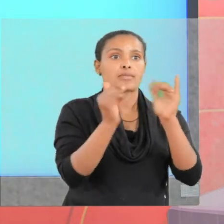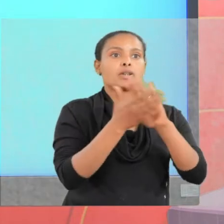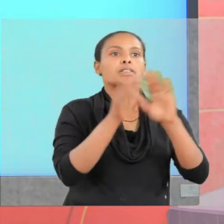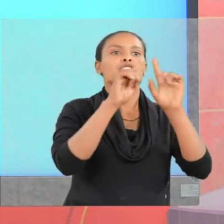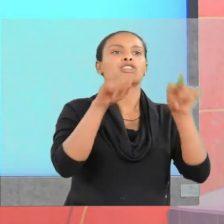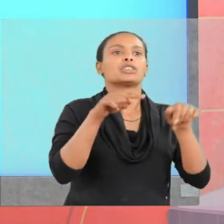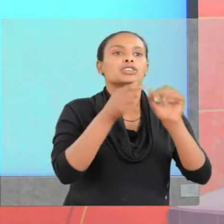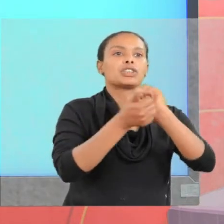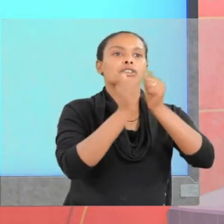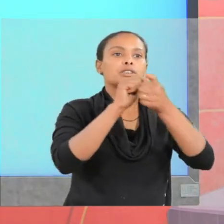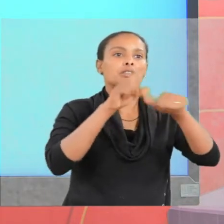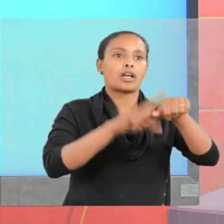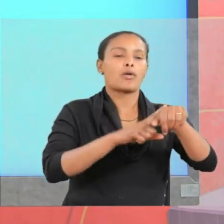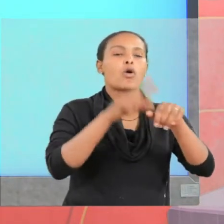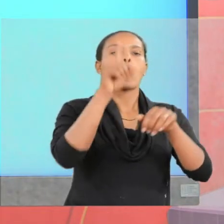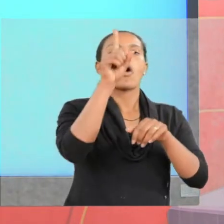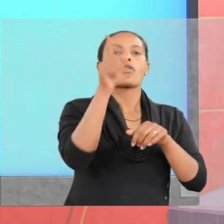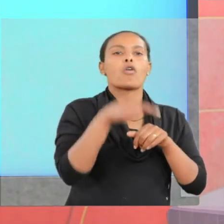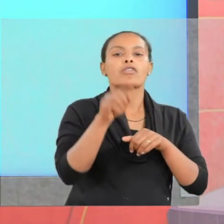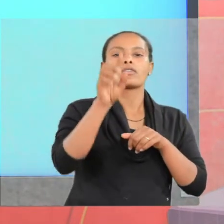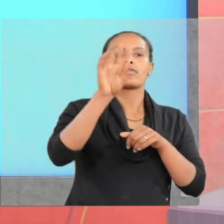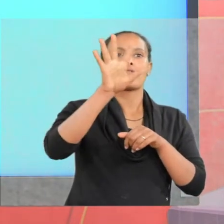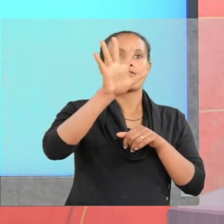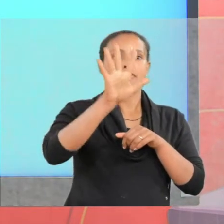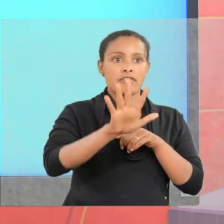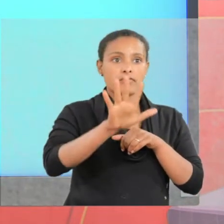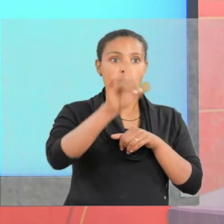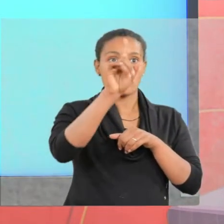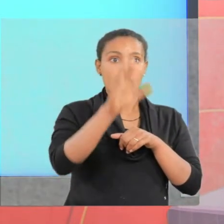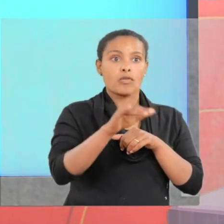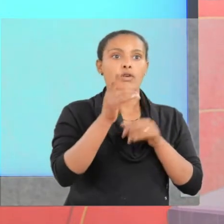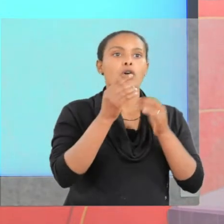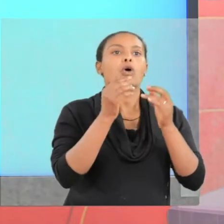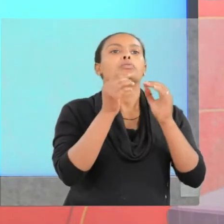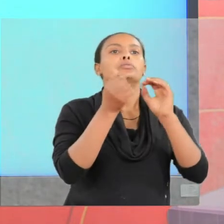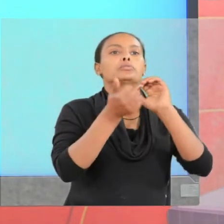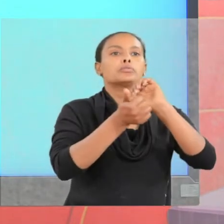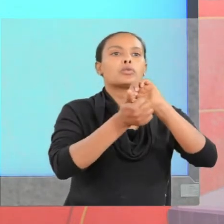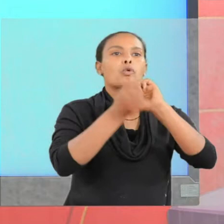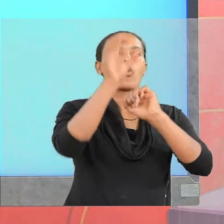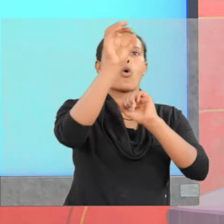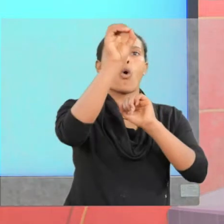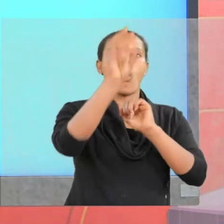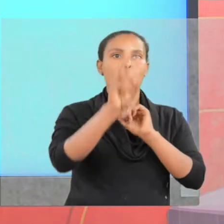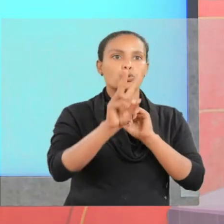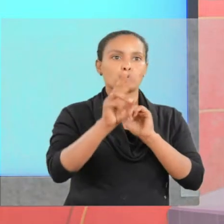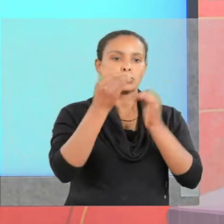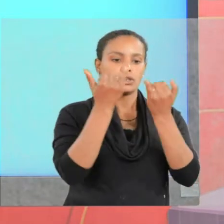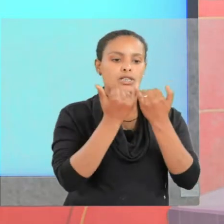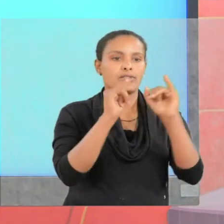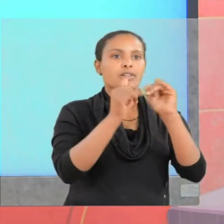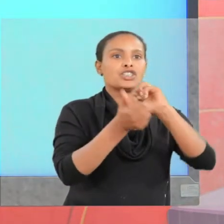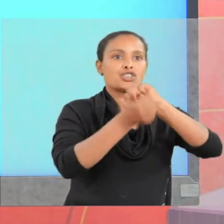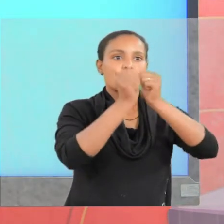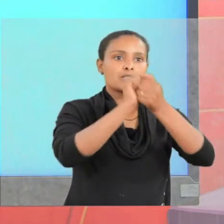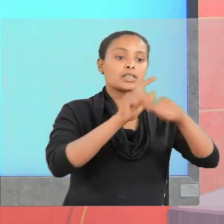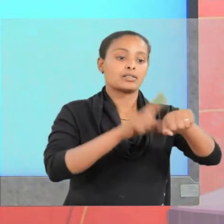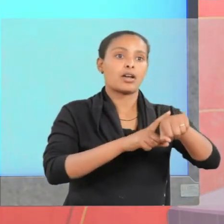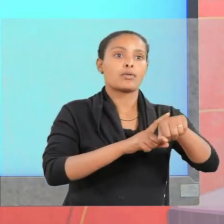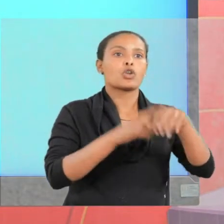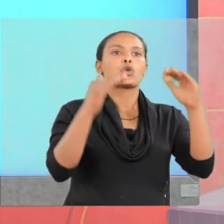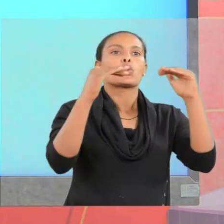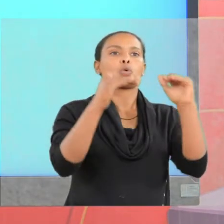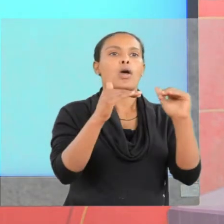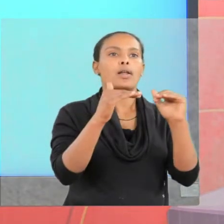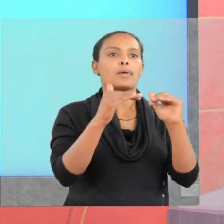equal minus 1 over 5 change in concentration of O2 divided by change in time